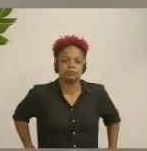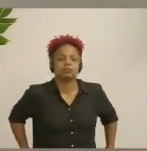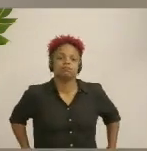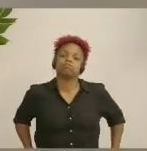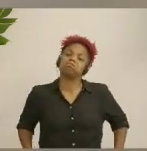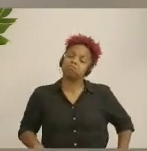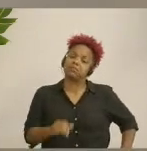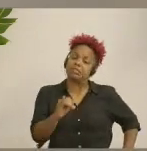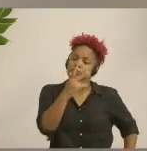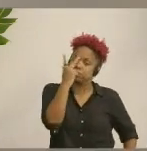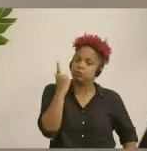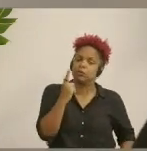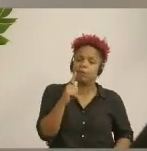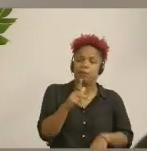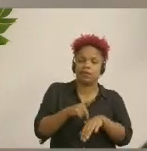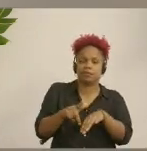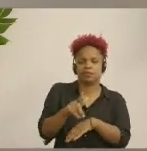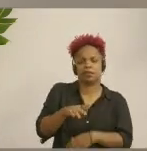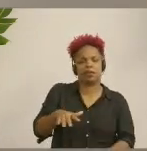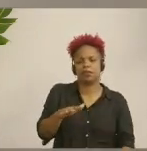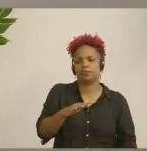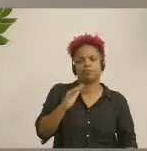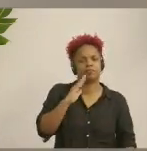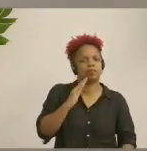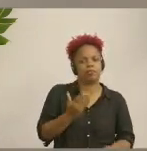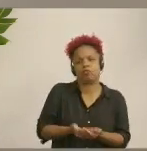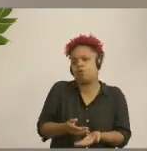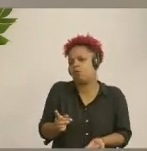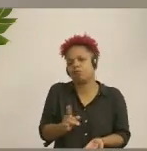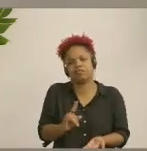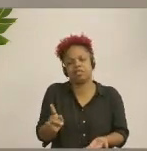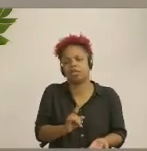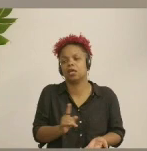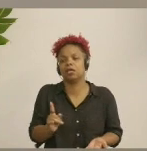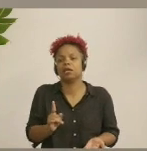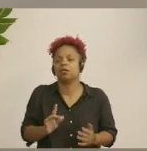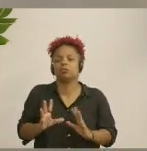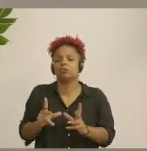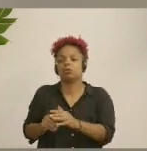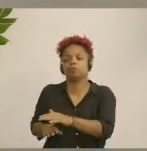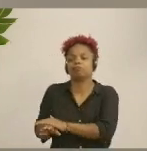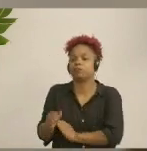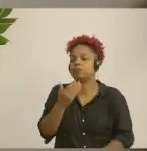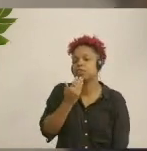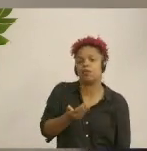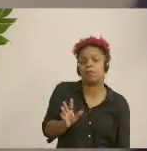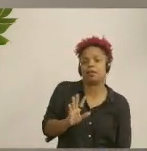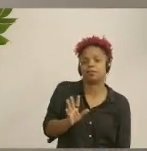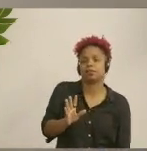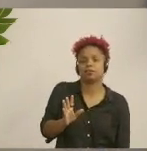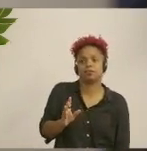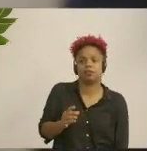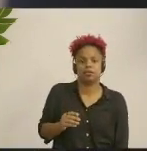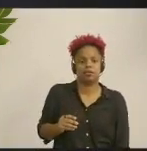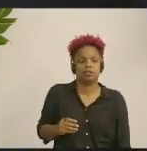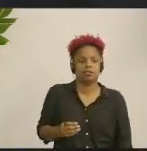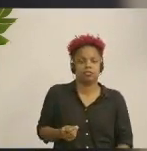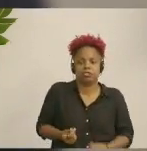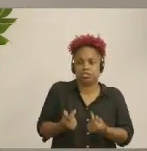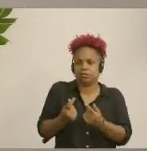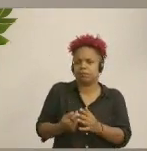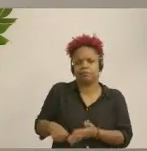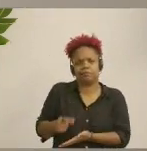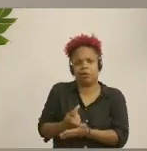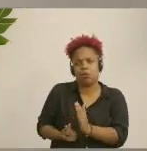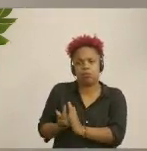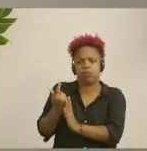your area, doesn't trust you and funds you, don't come to us to ask for money. So it was also a way of starting, say, okay,